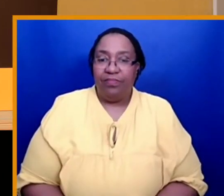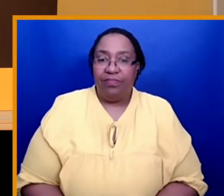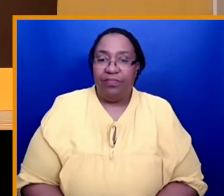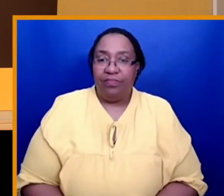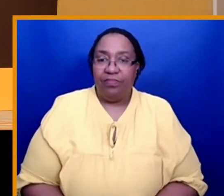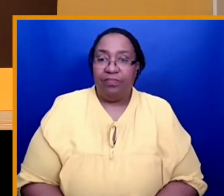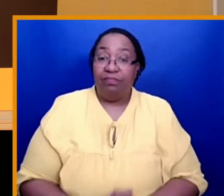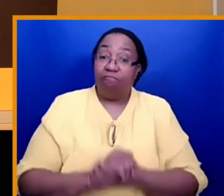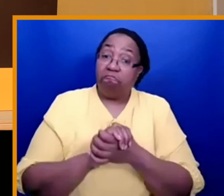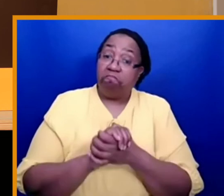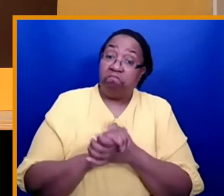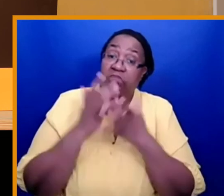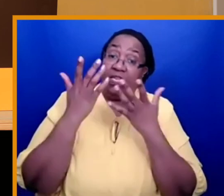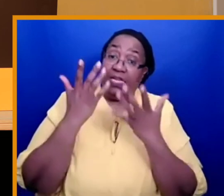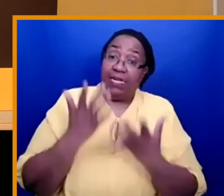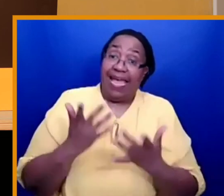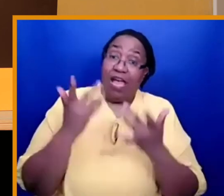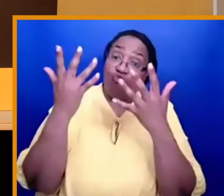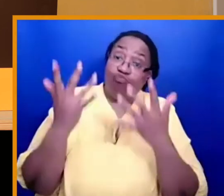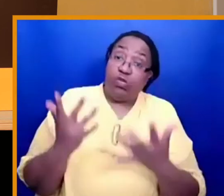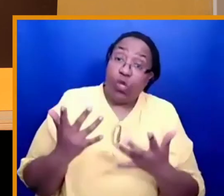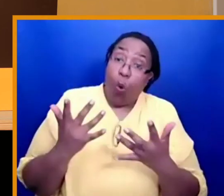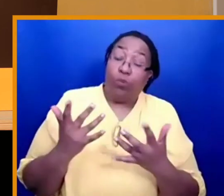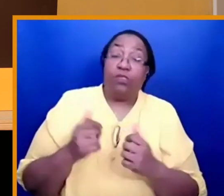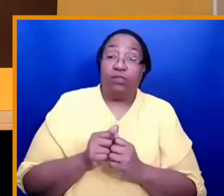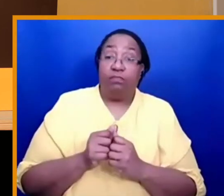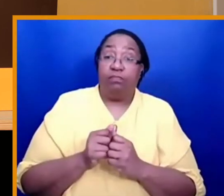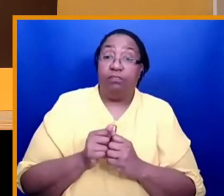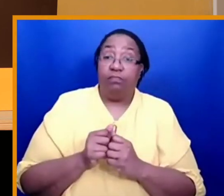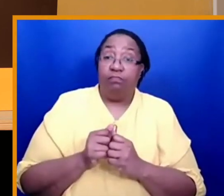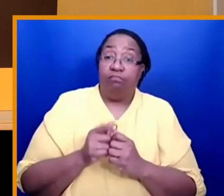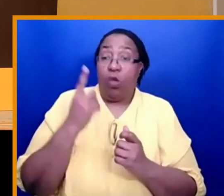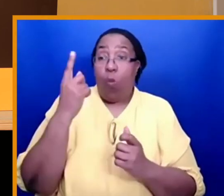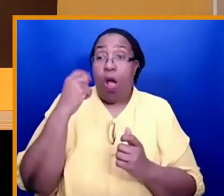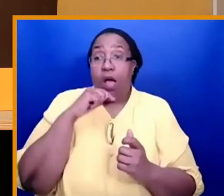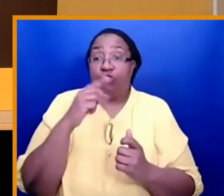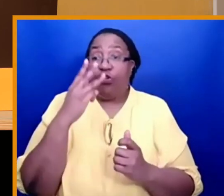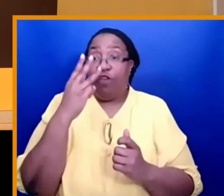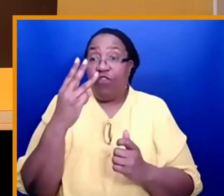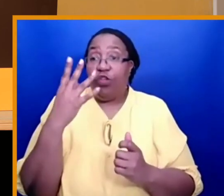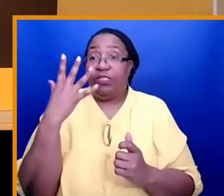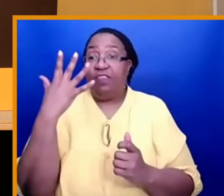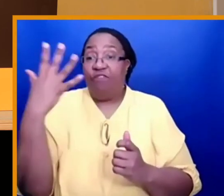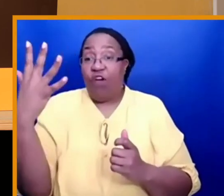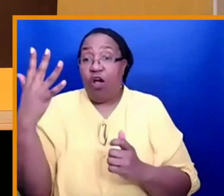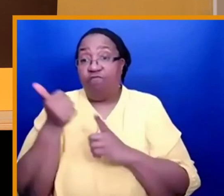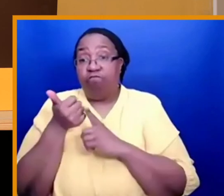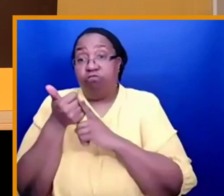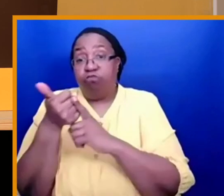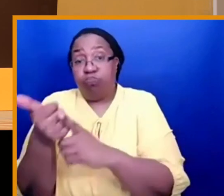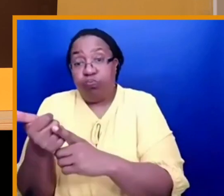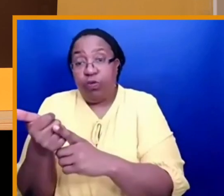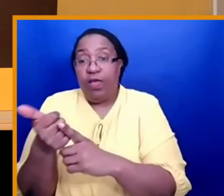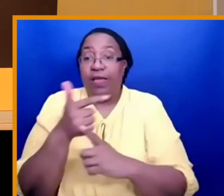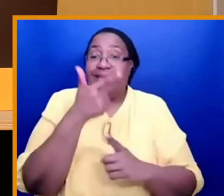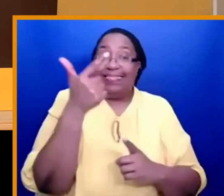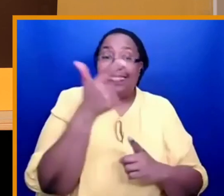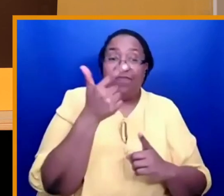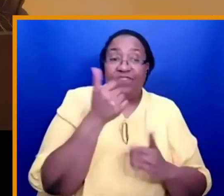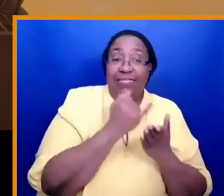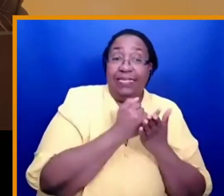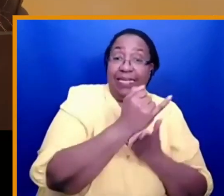Right, we now have the results back from the vote, and it's 135 for the motion and 17 against.